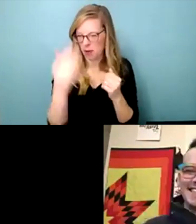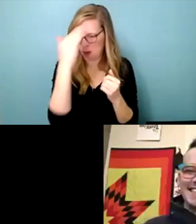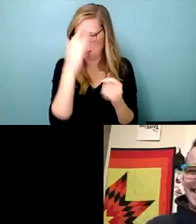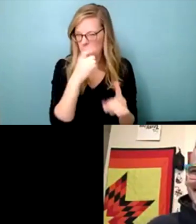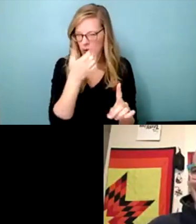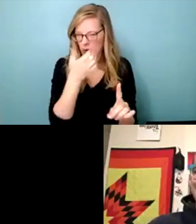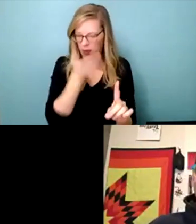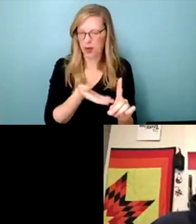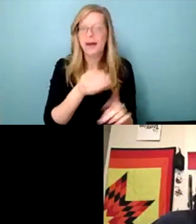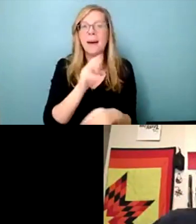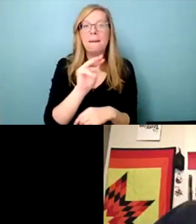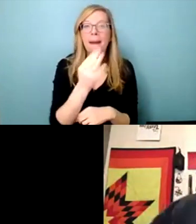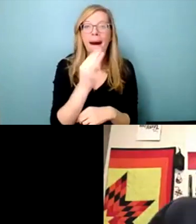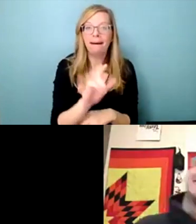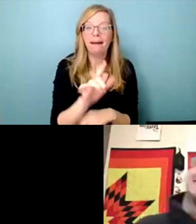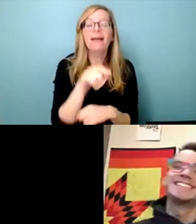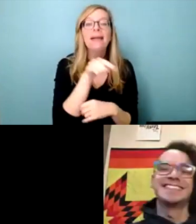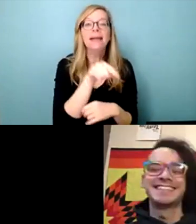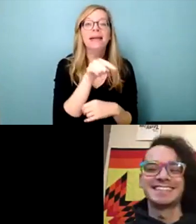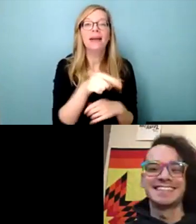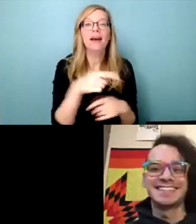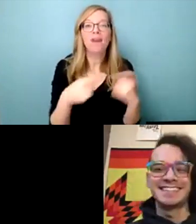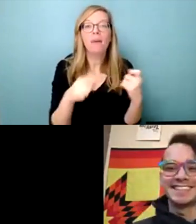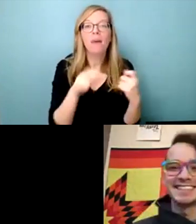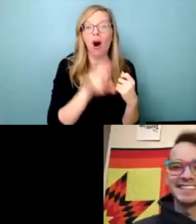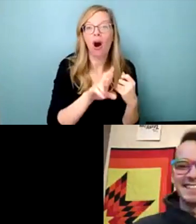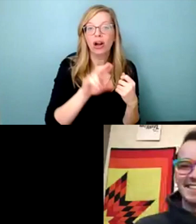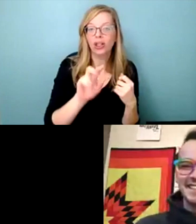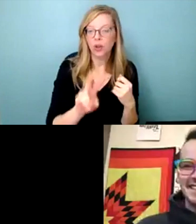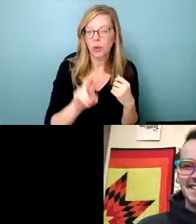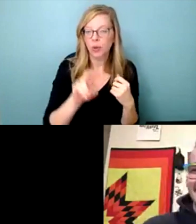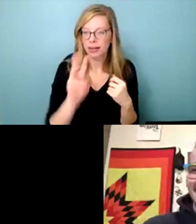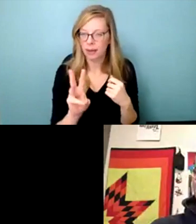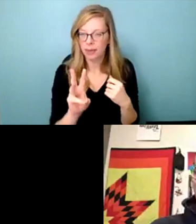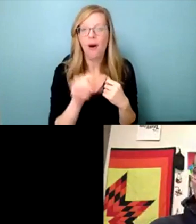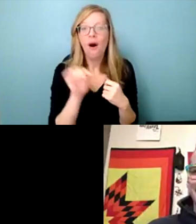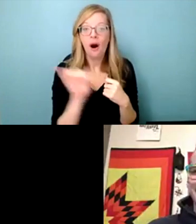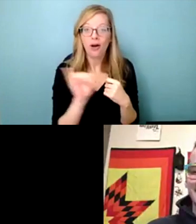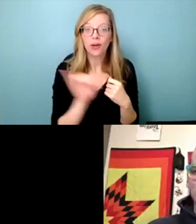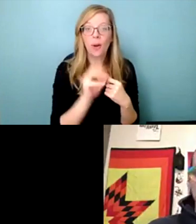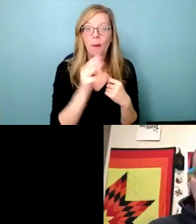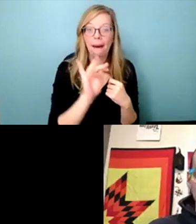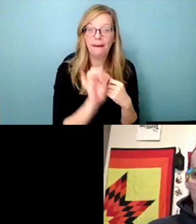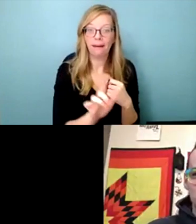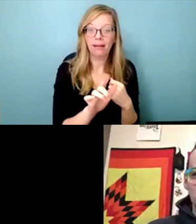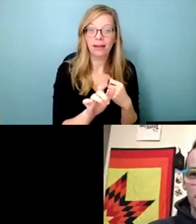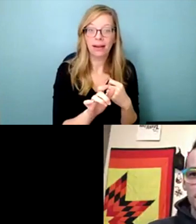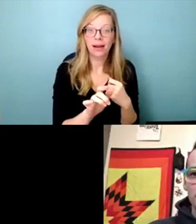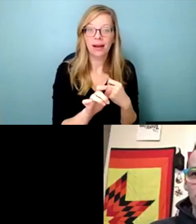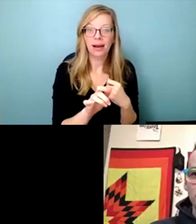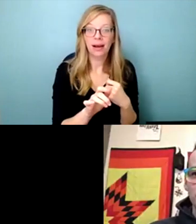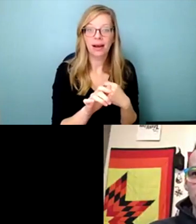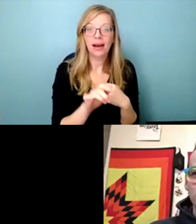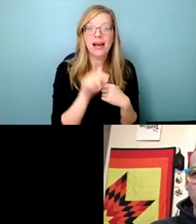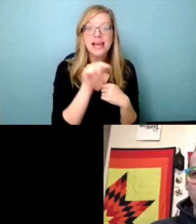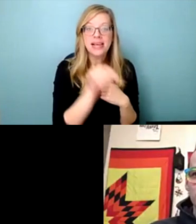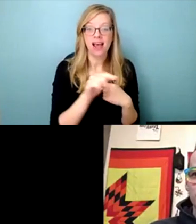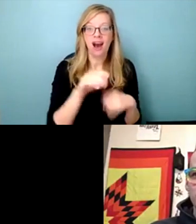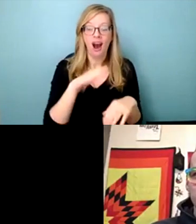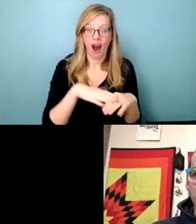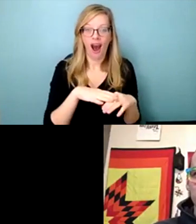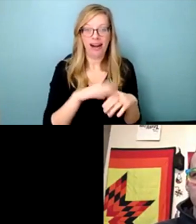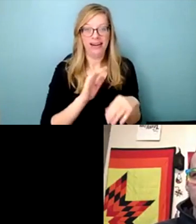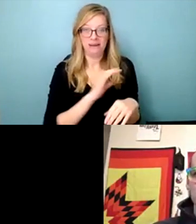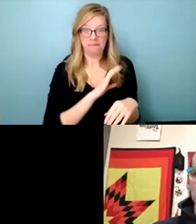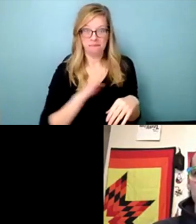here on behalf of Fearless R2W, but I also want to acknowledge that Michael is also on NERC's board of directors. So I get to